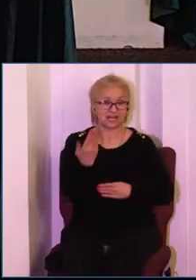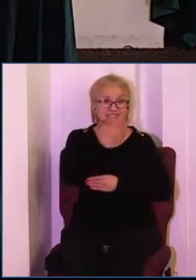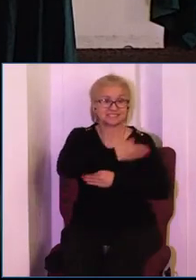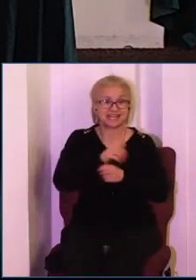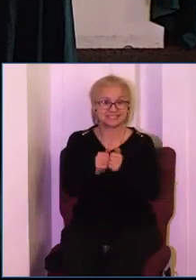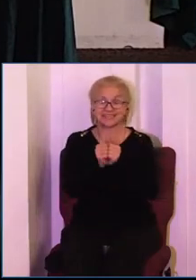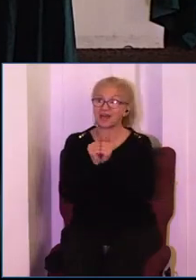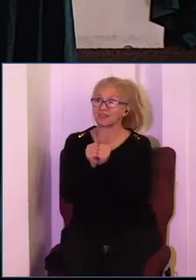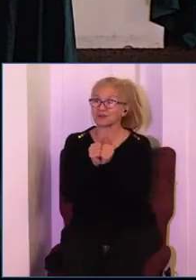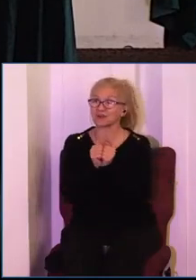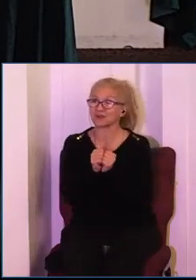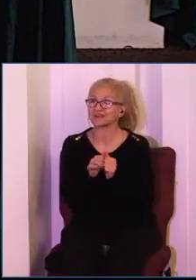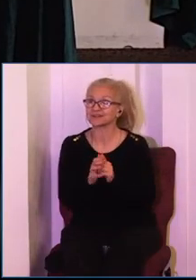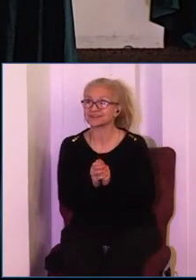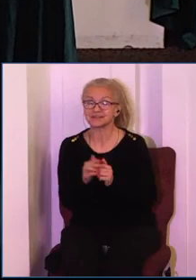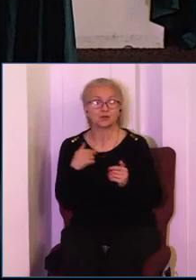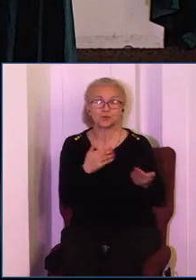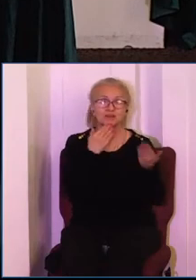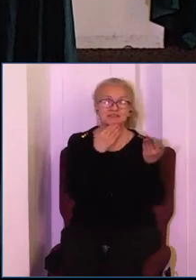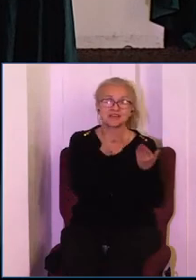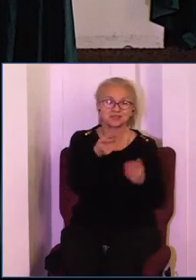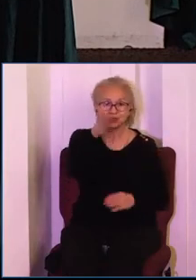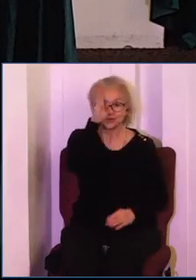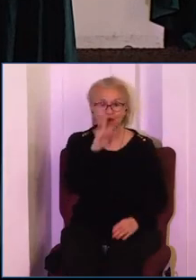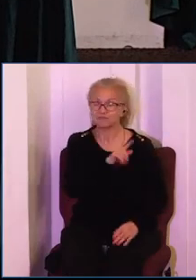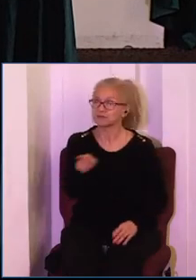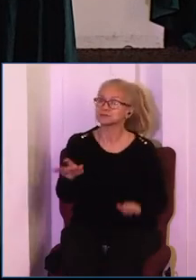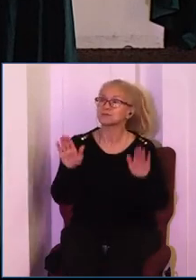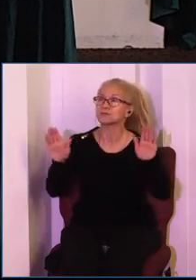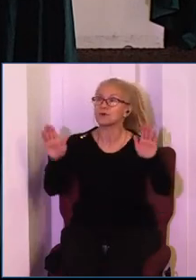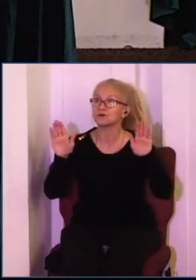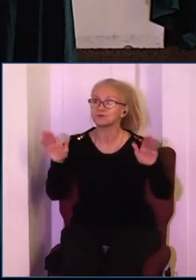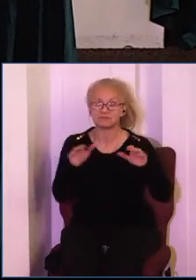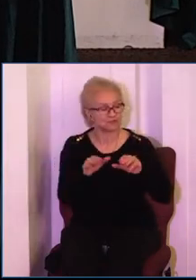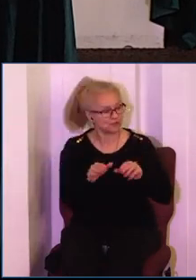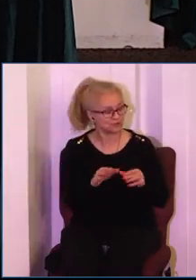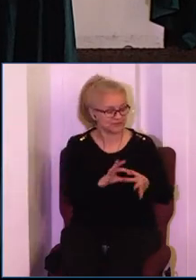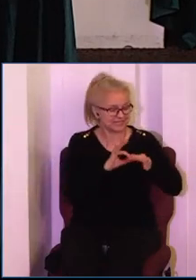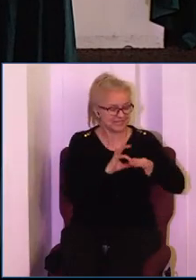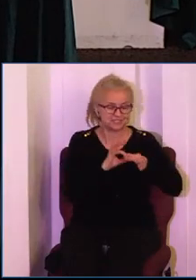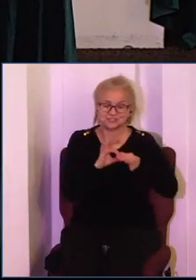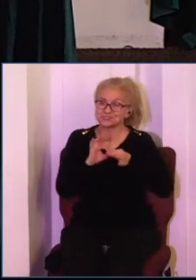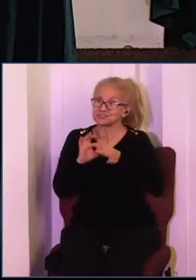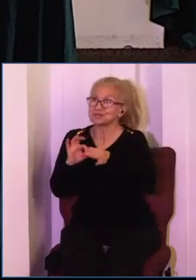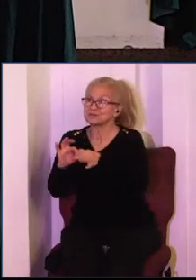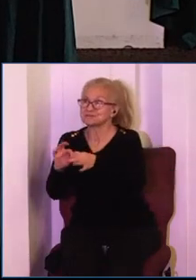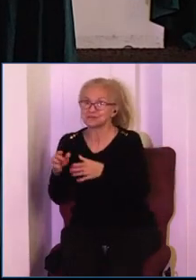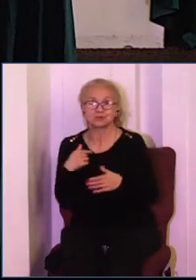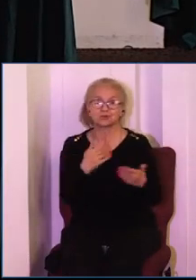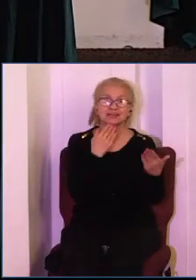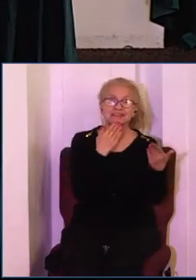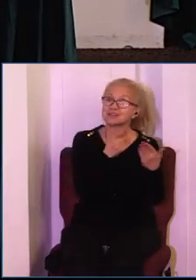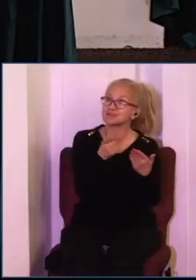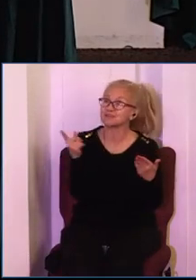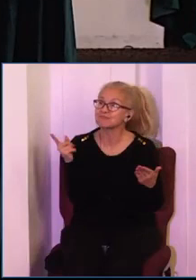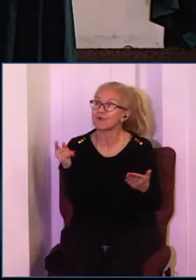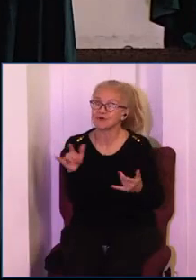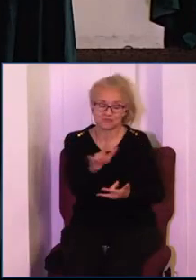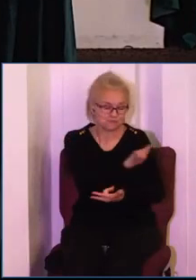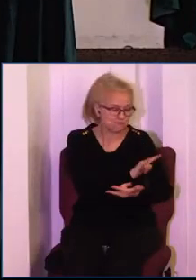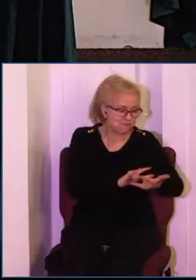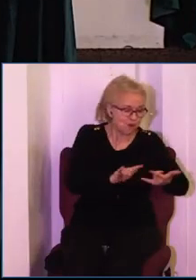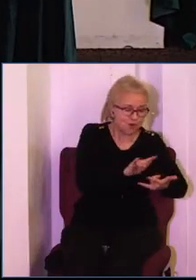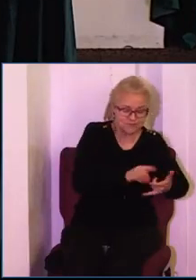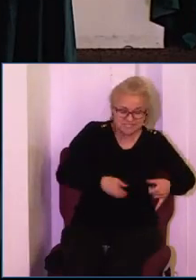together. We thank you, God, for those wonderful, enduring relationships. We thank you for the romance that